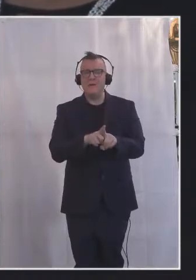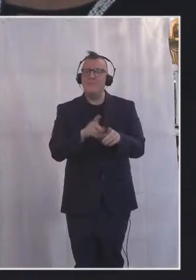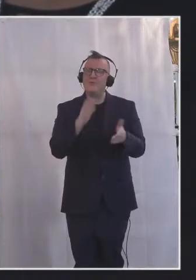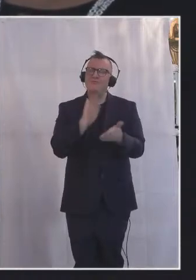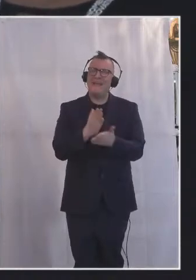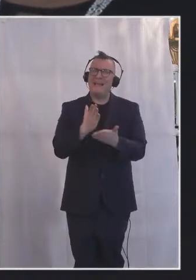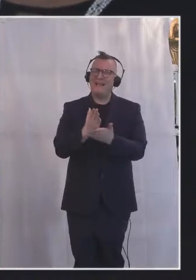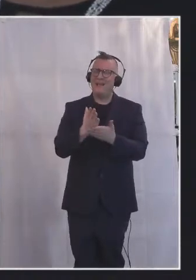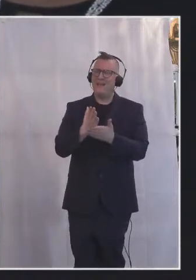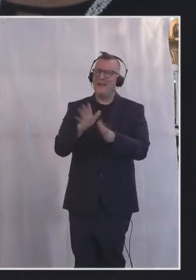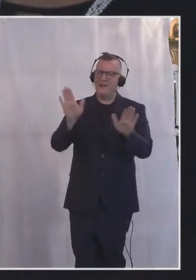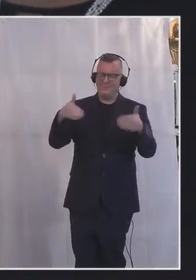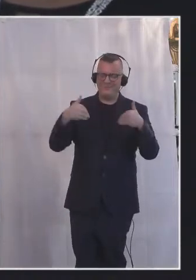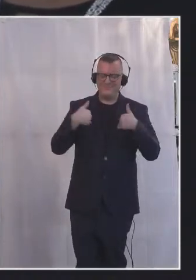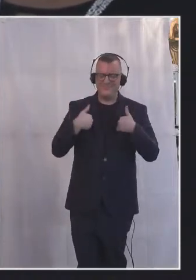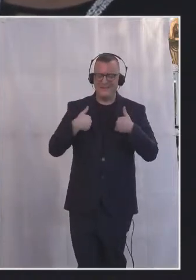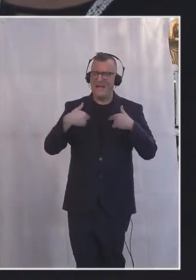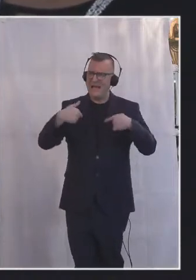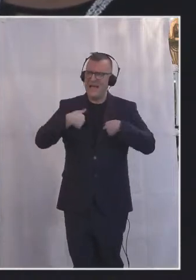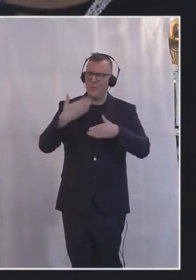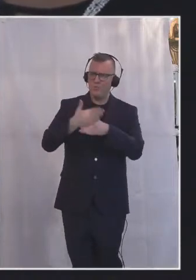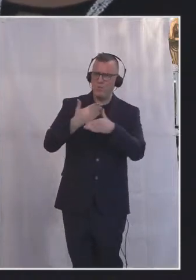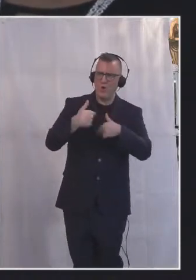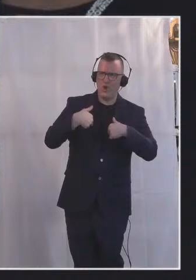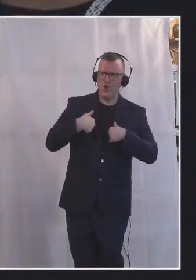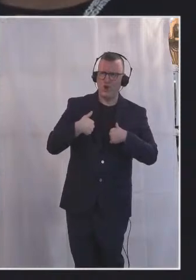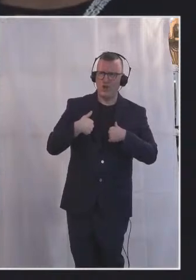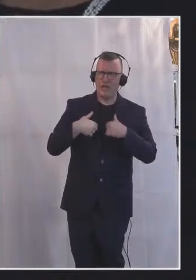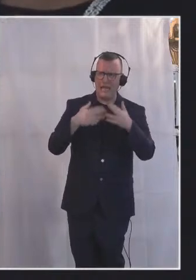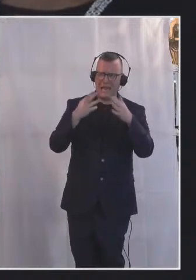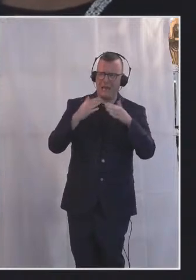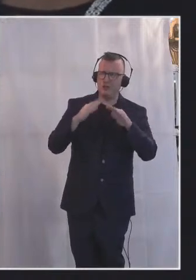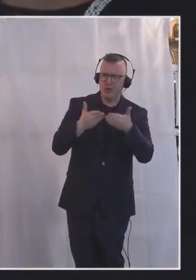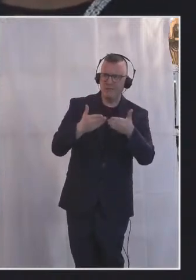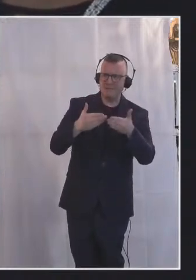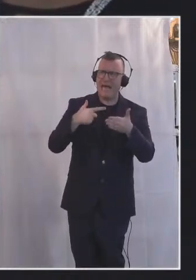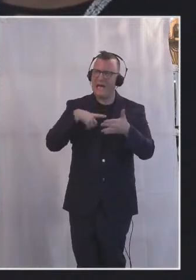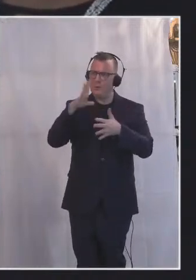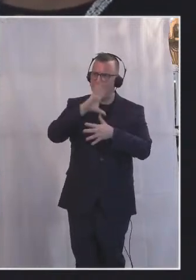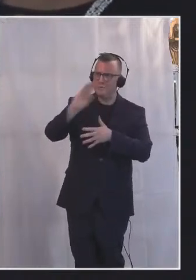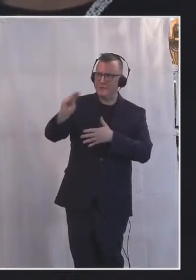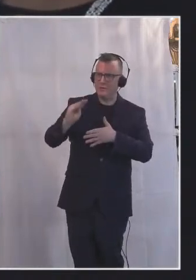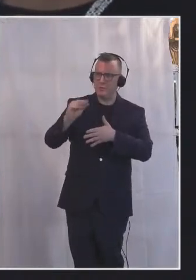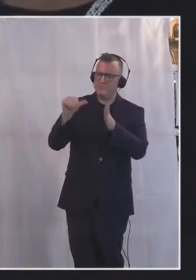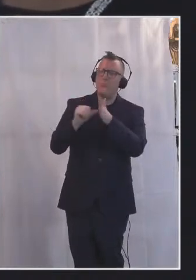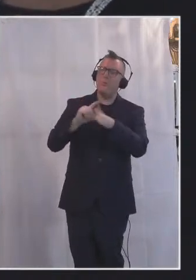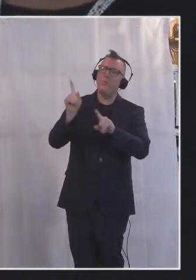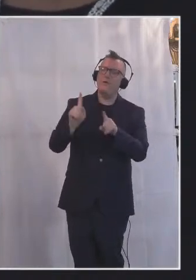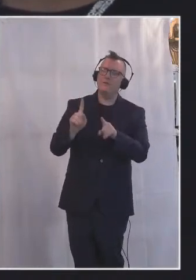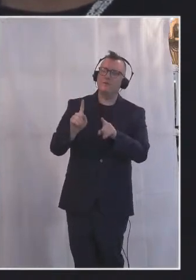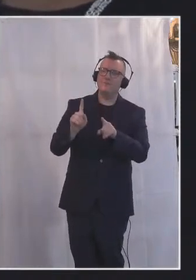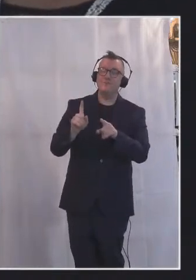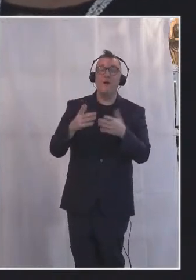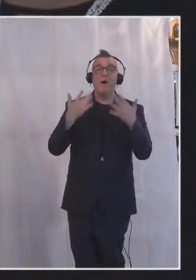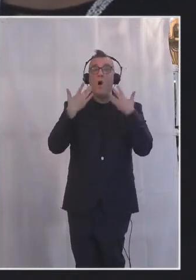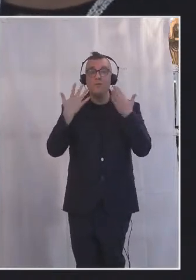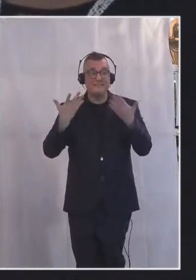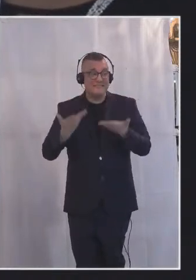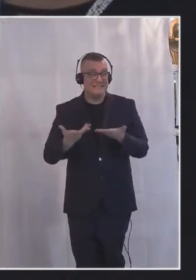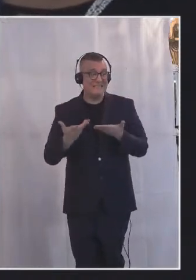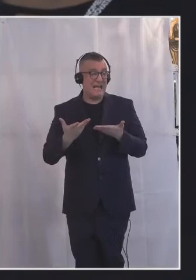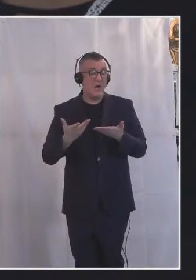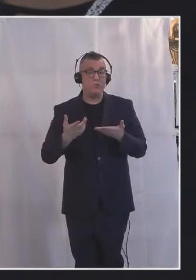frontline services and saying, what's going to solve the problem? So they haven't got any more time. Austerity measures